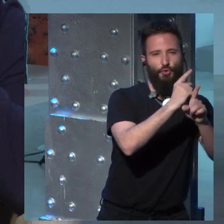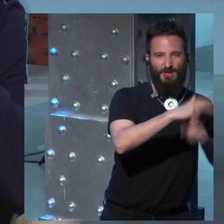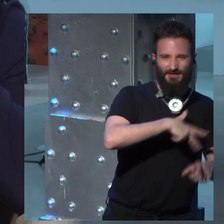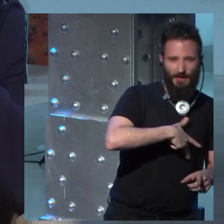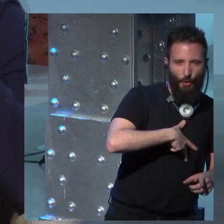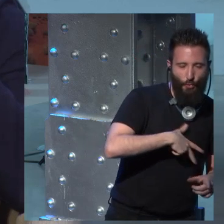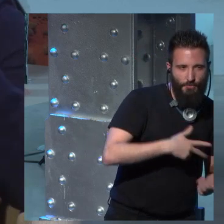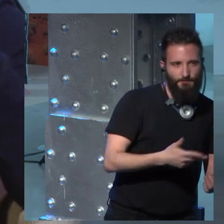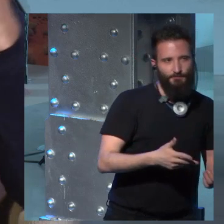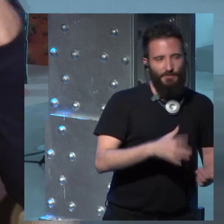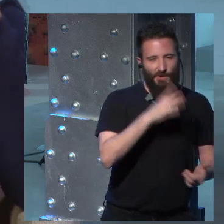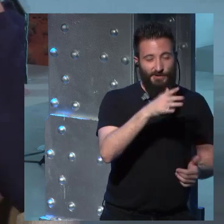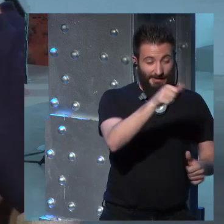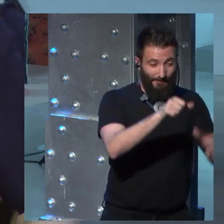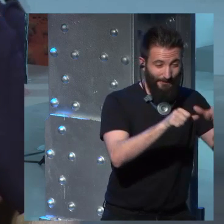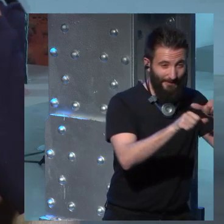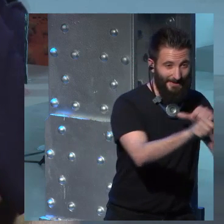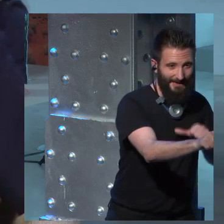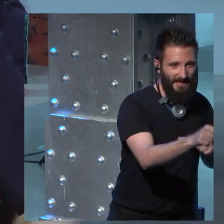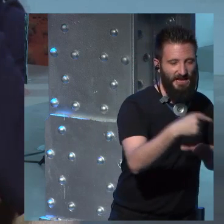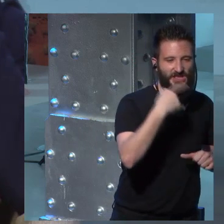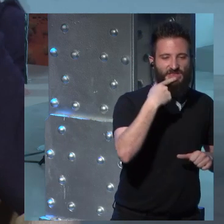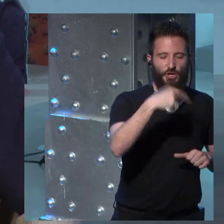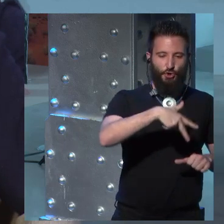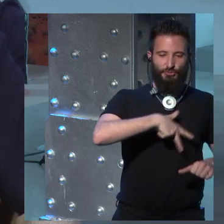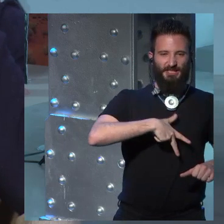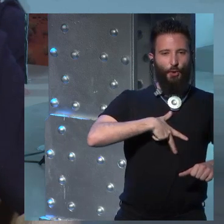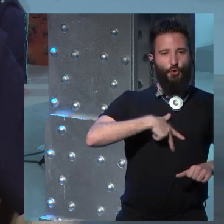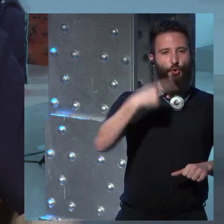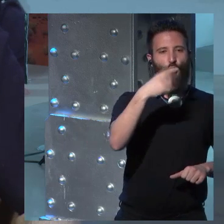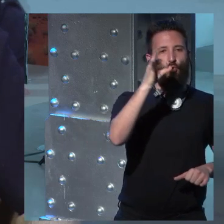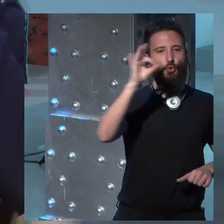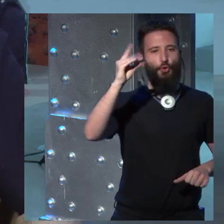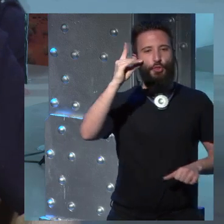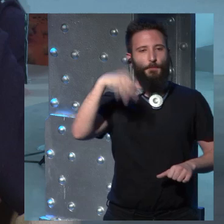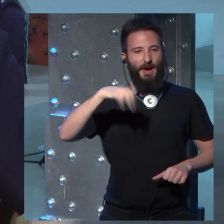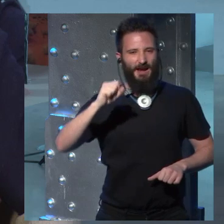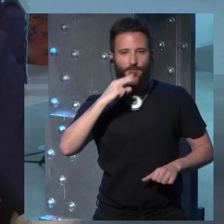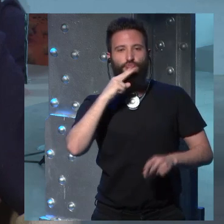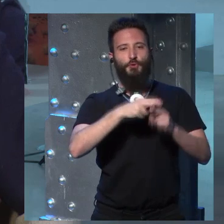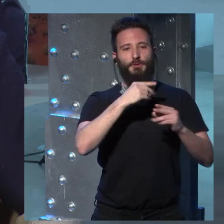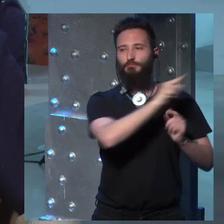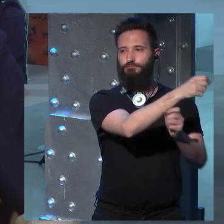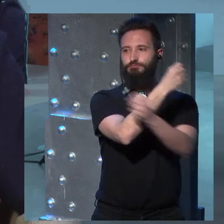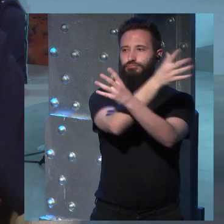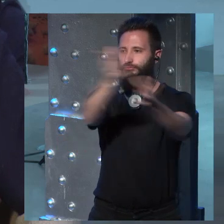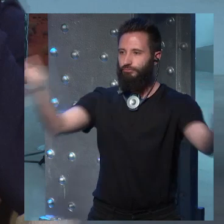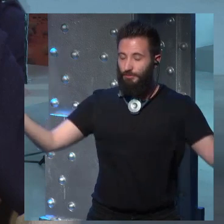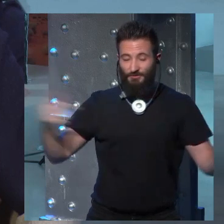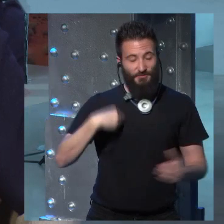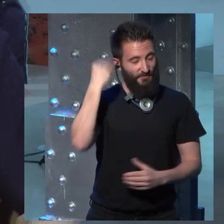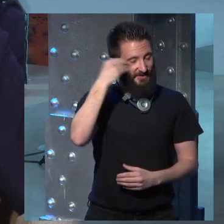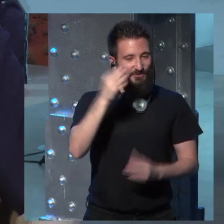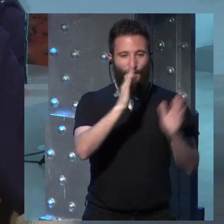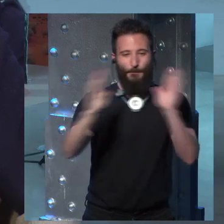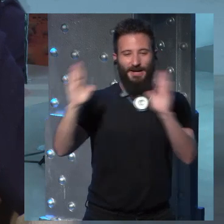Goodman publicly in a public way. That's a lot of fun, actually. That's some of the most fun we've had. There's some